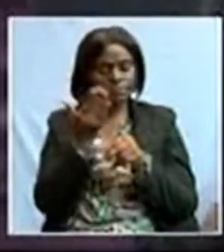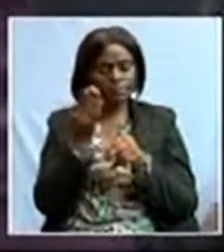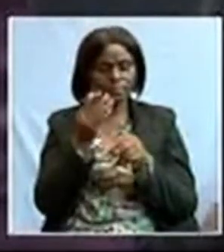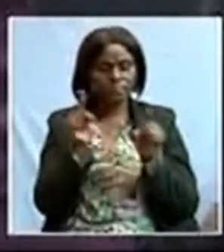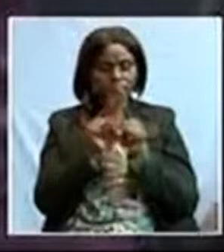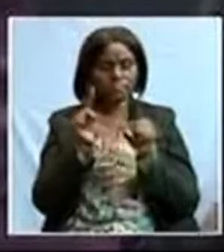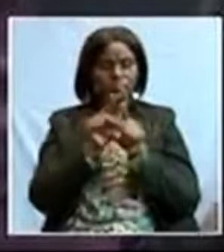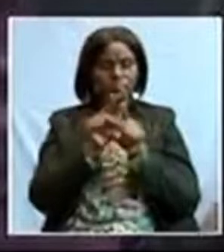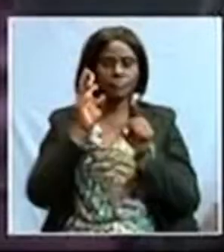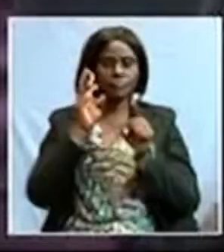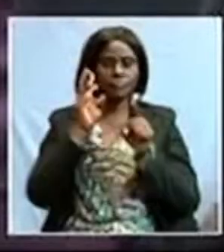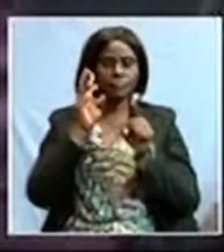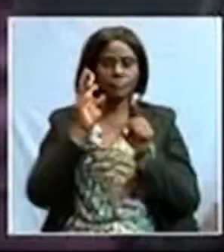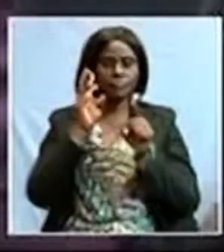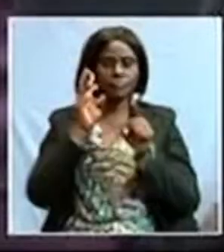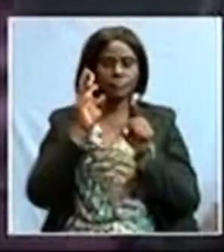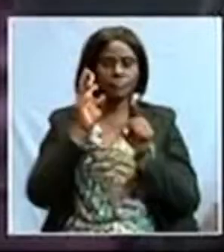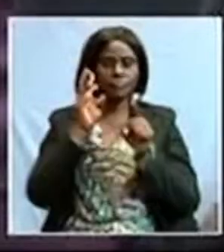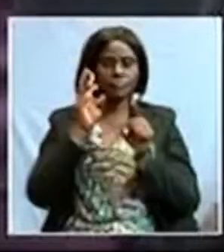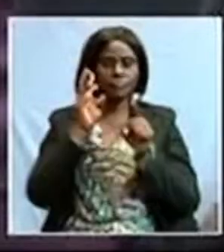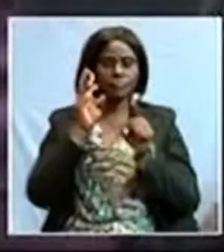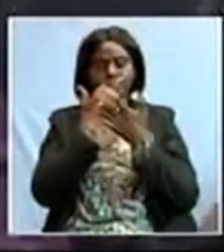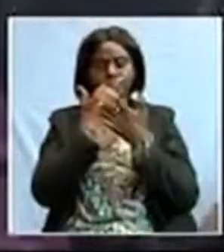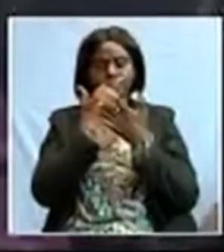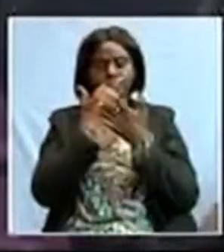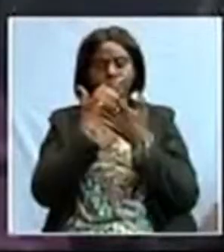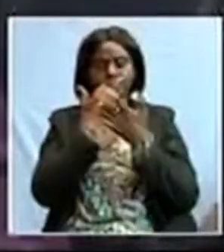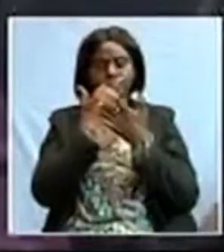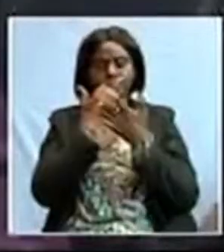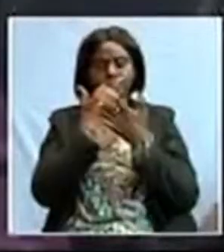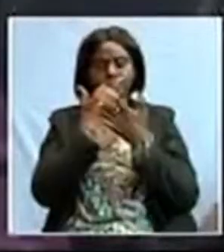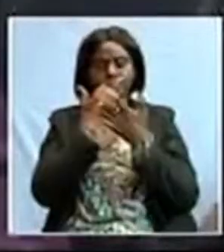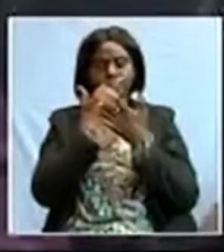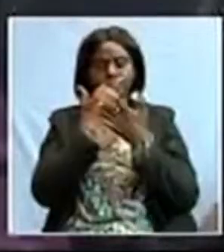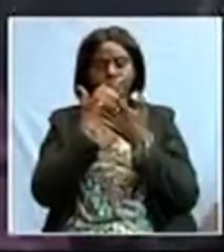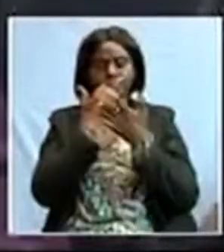will be a query on the evidence. Tanukala and your team,